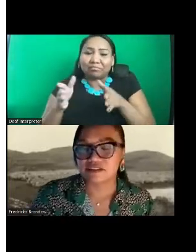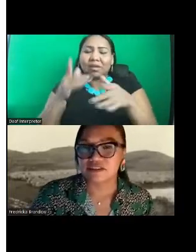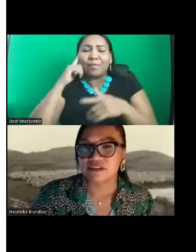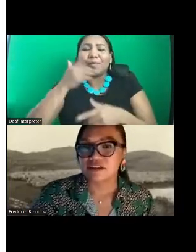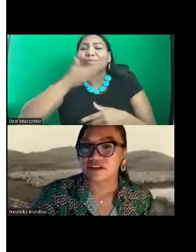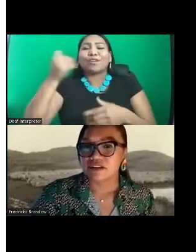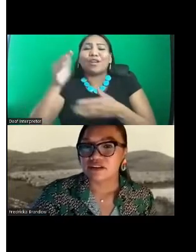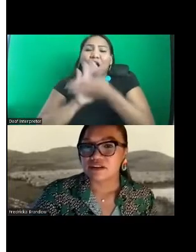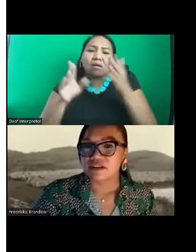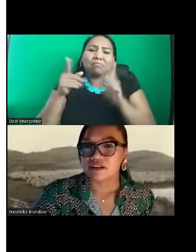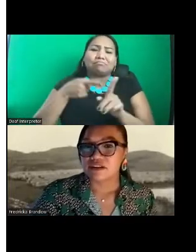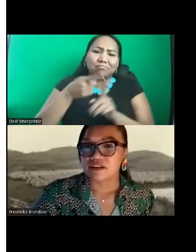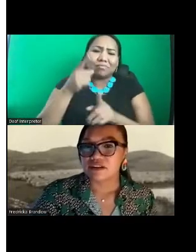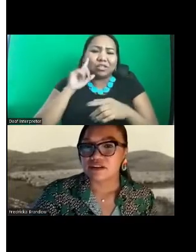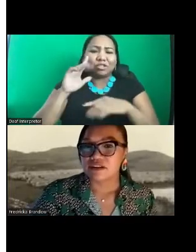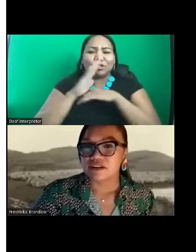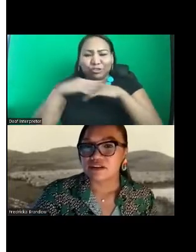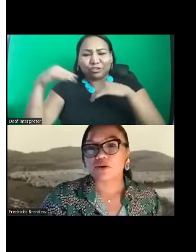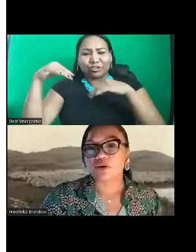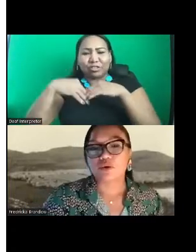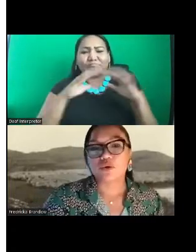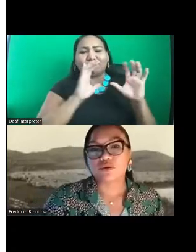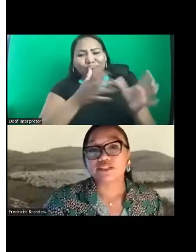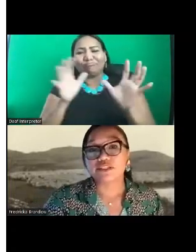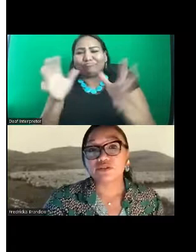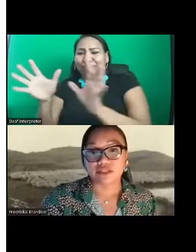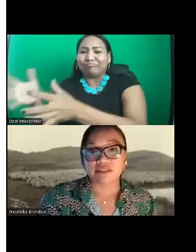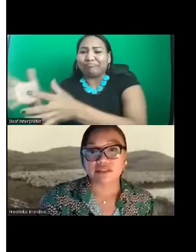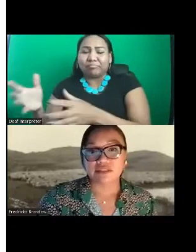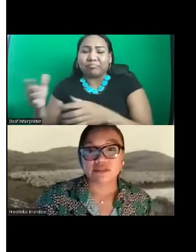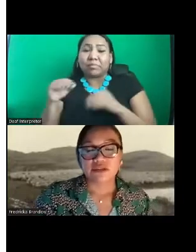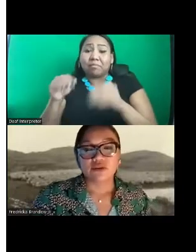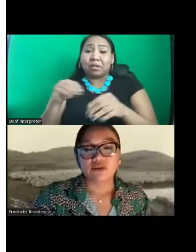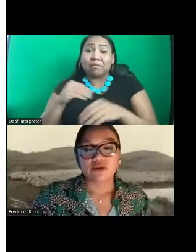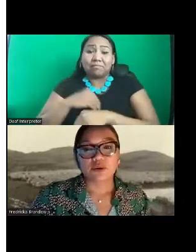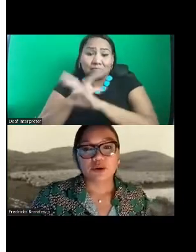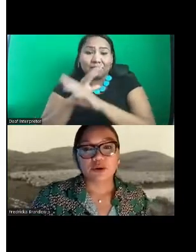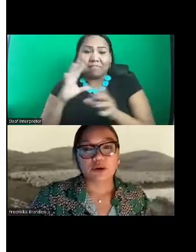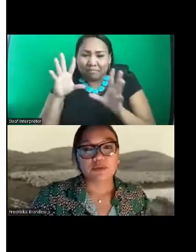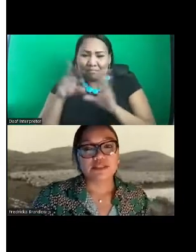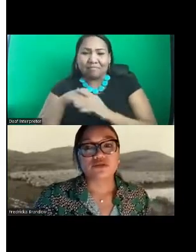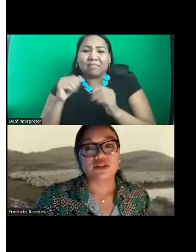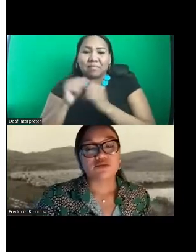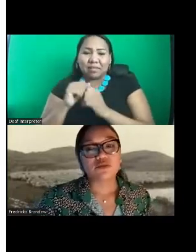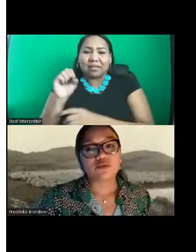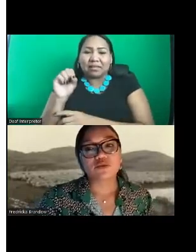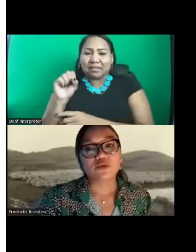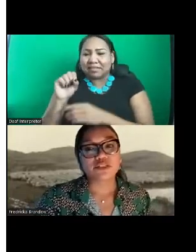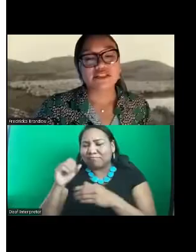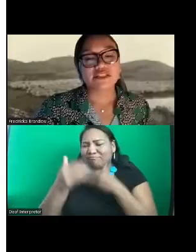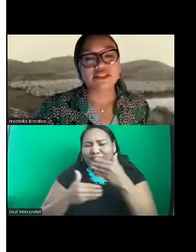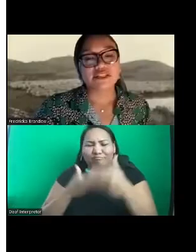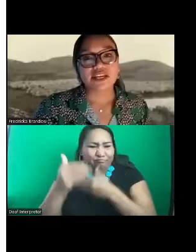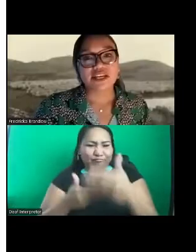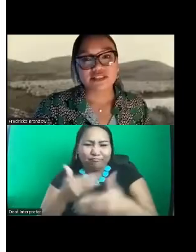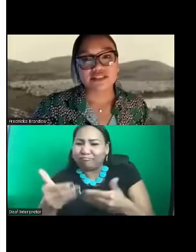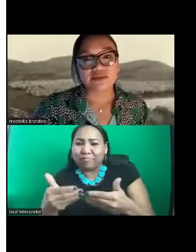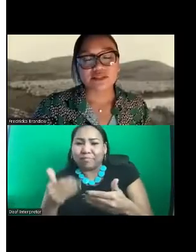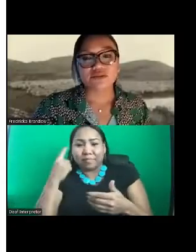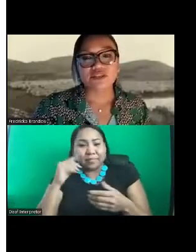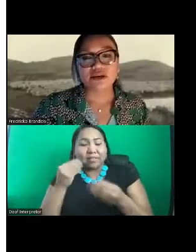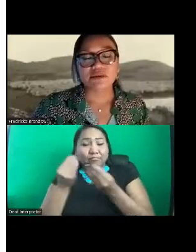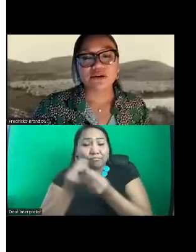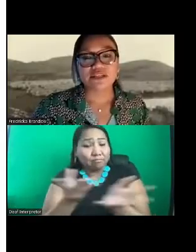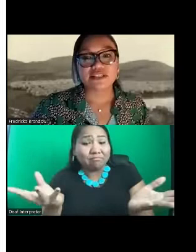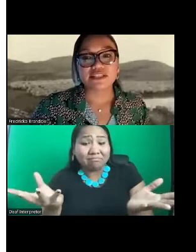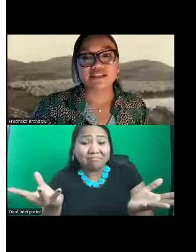slide. This webinar is part of a whole series. The purpose is to inform workforce and education systems,